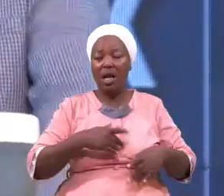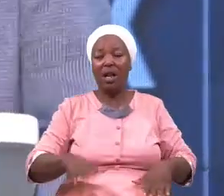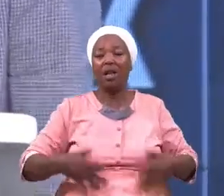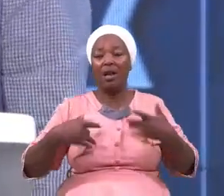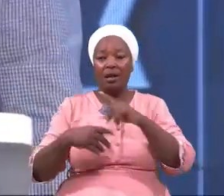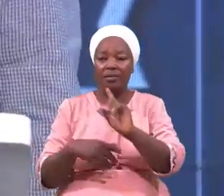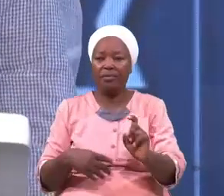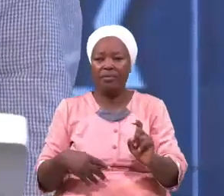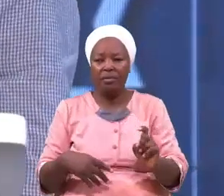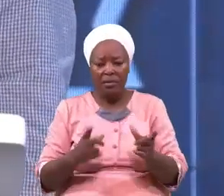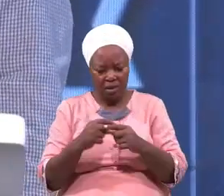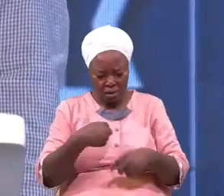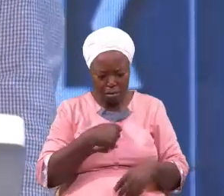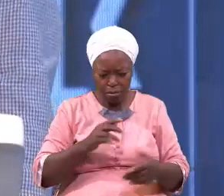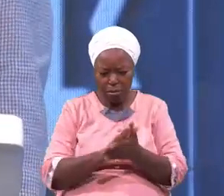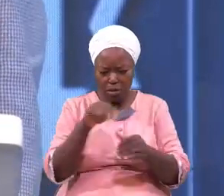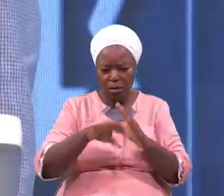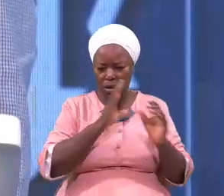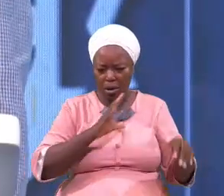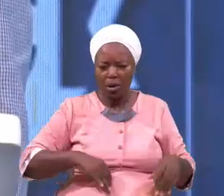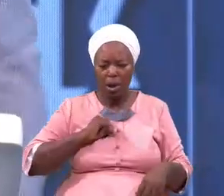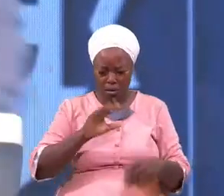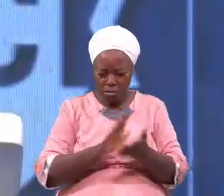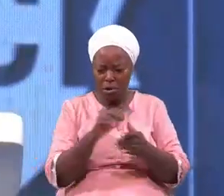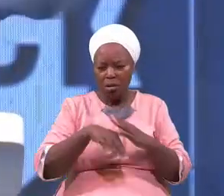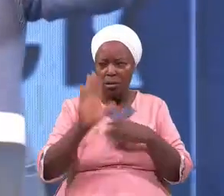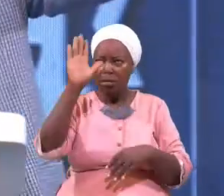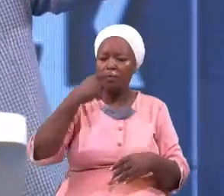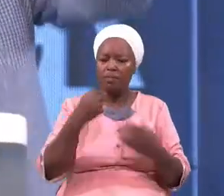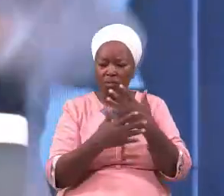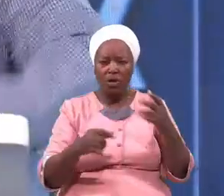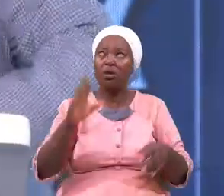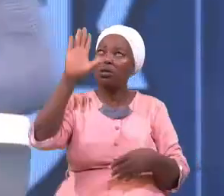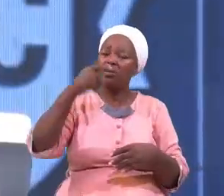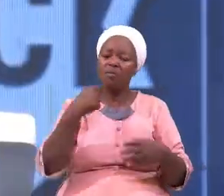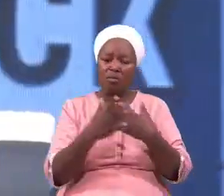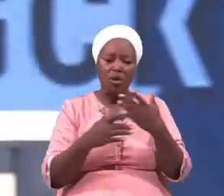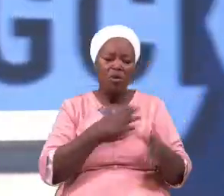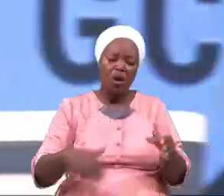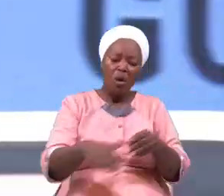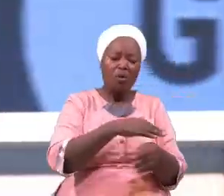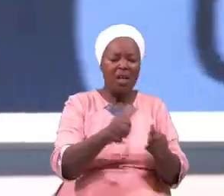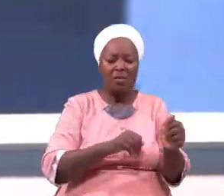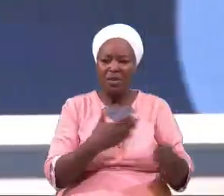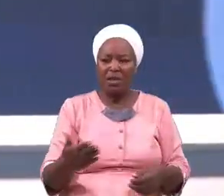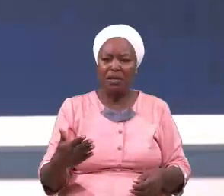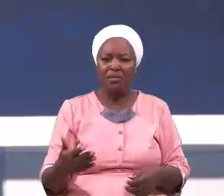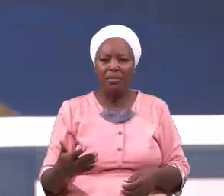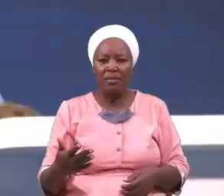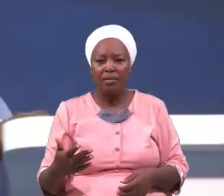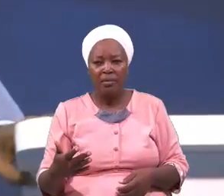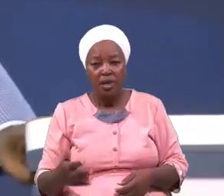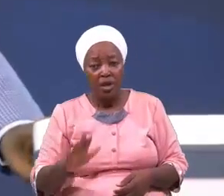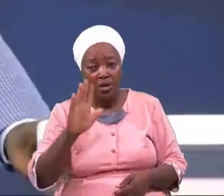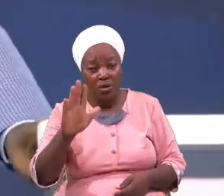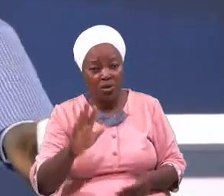I believe in Christ. I believe in his blood. His blood will cover everything. Your